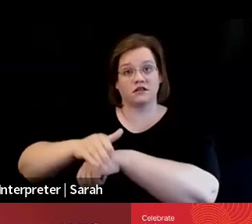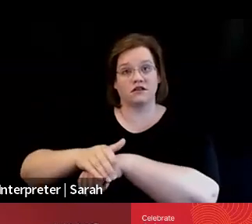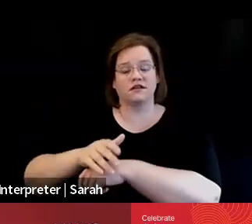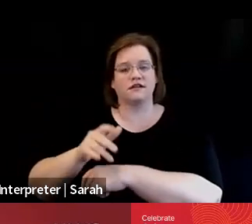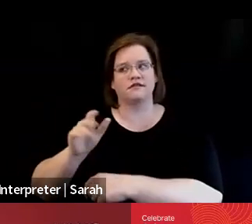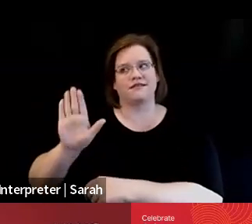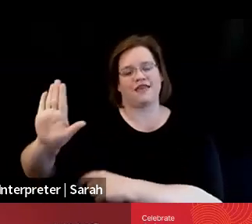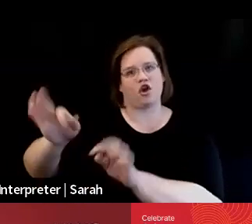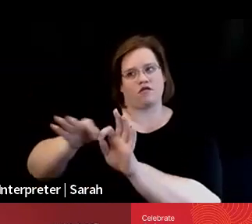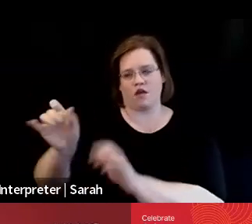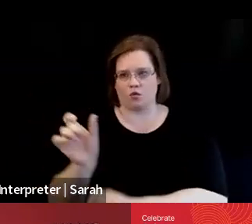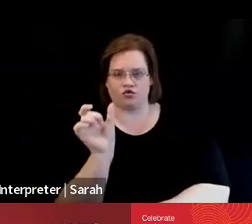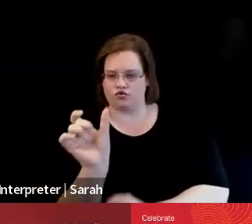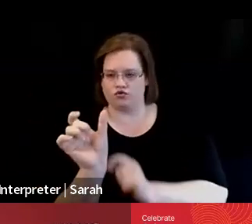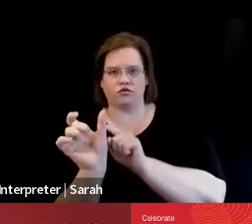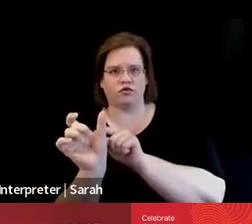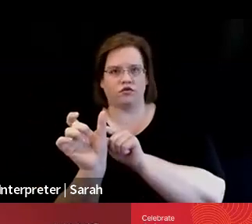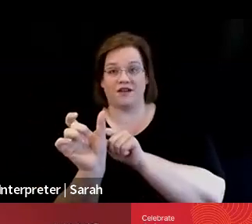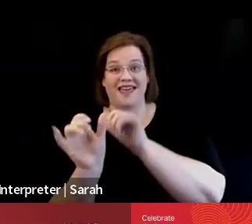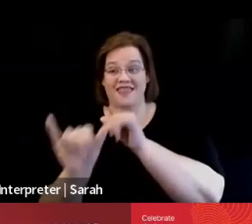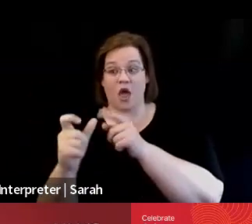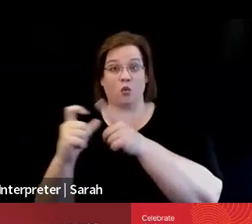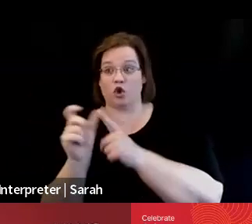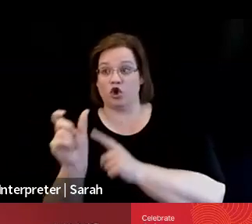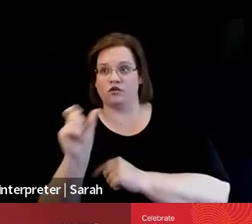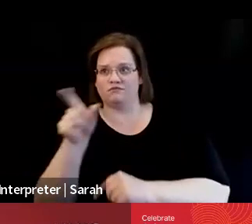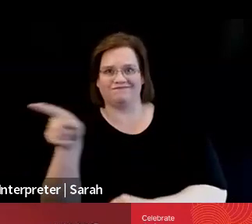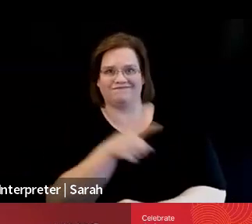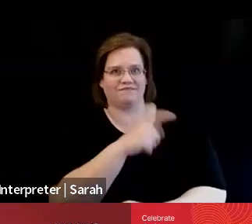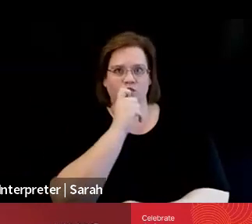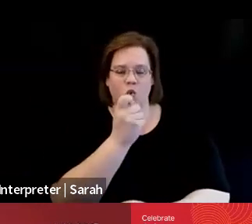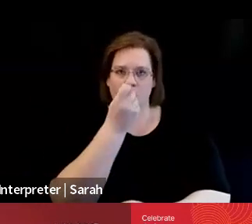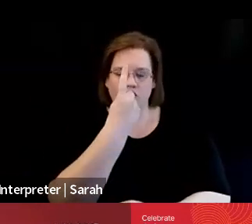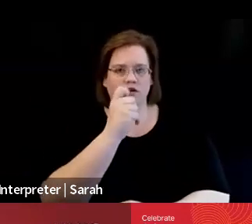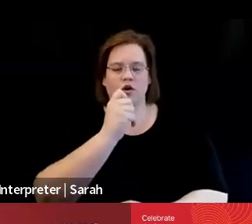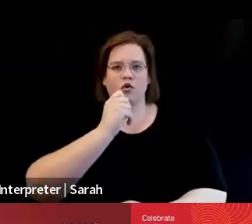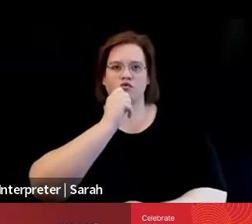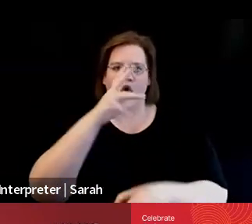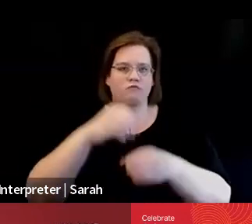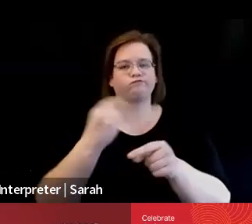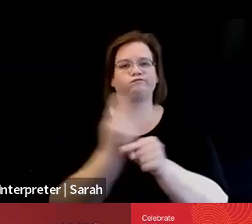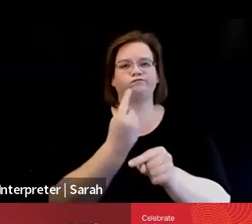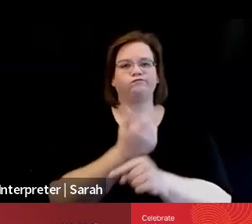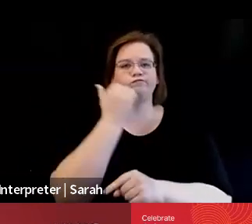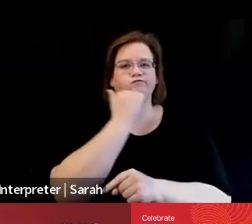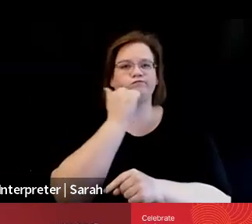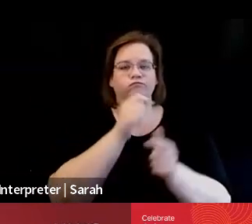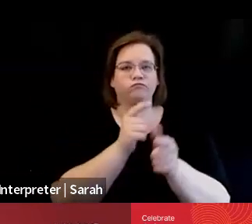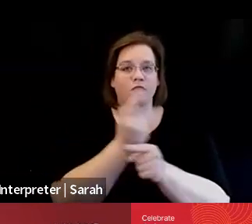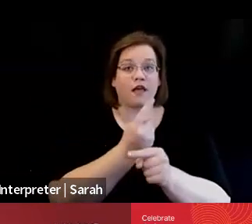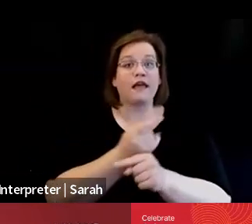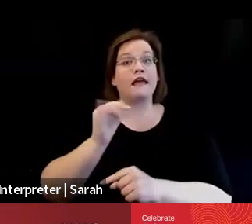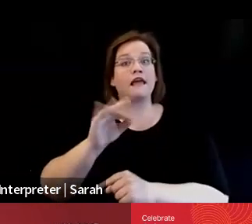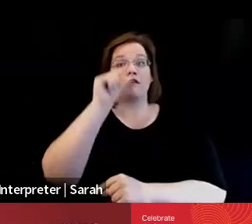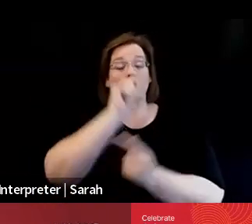in Arabic. But the challenge of that is that's a word that most people don't really understand and don't use in everyday language. that's the word. If you go to Google Translate